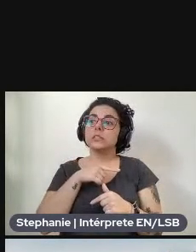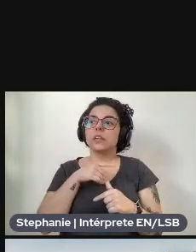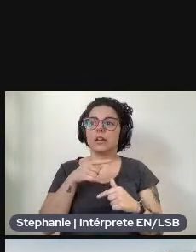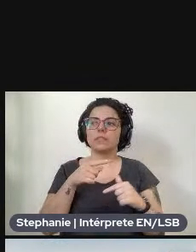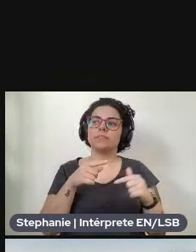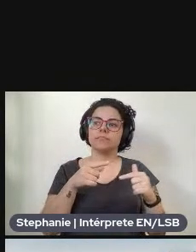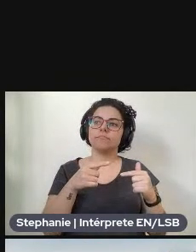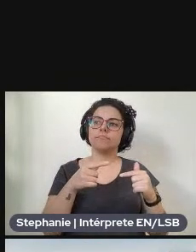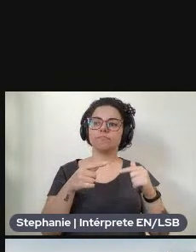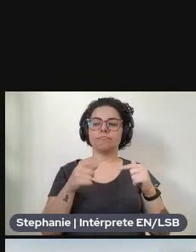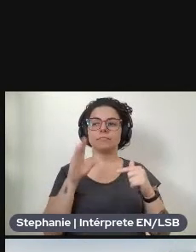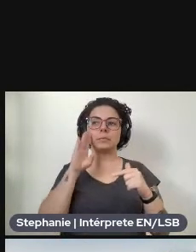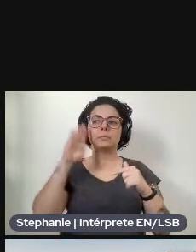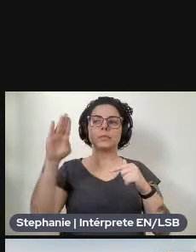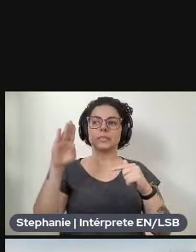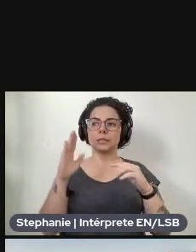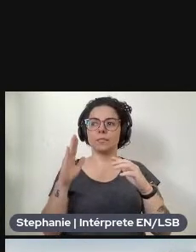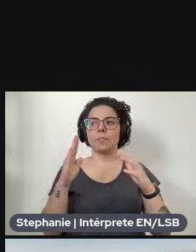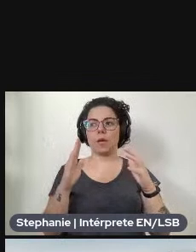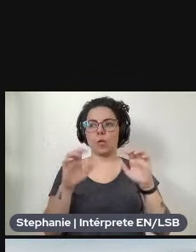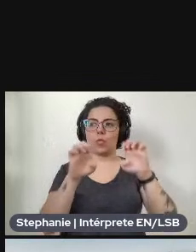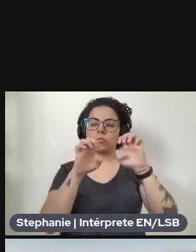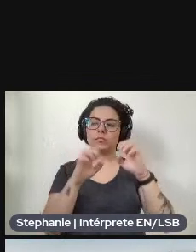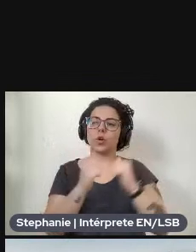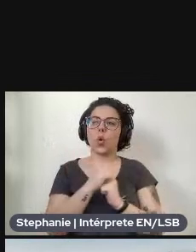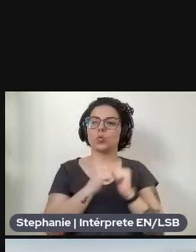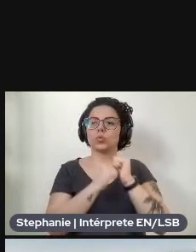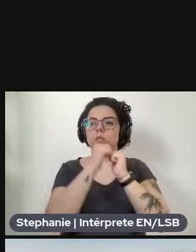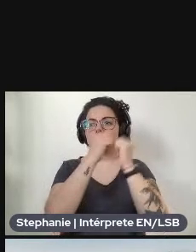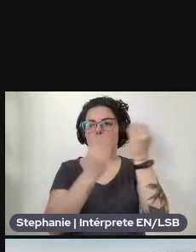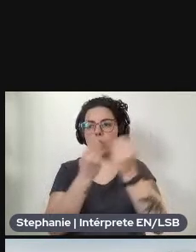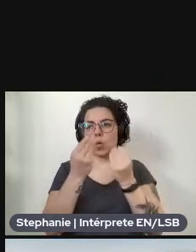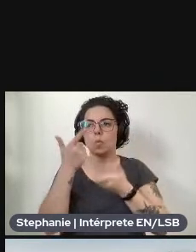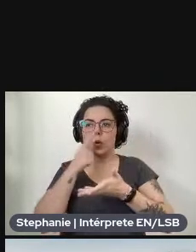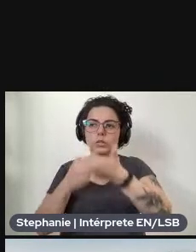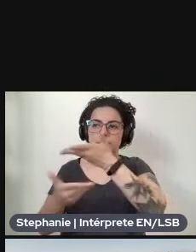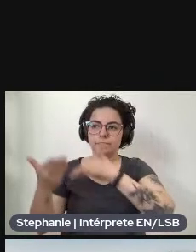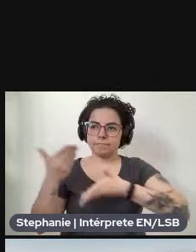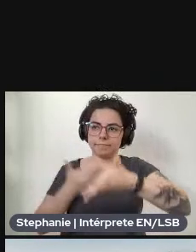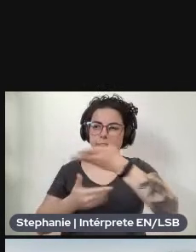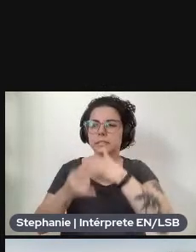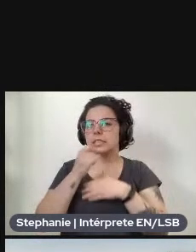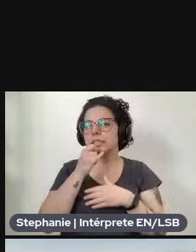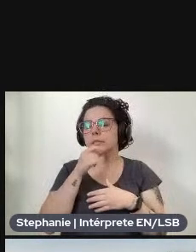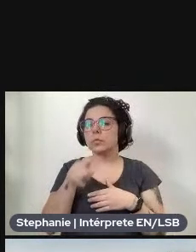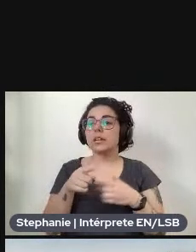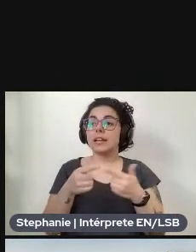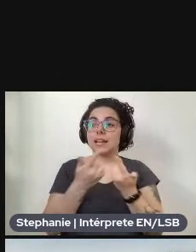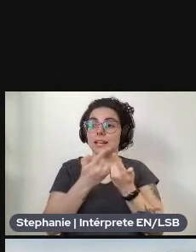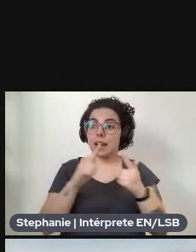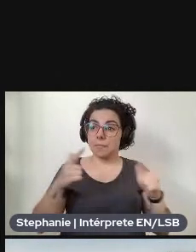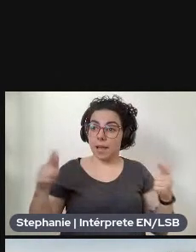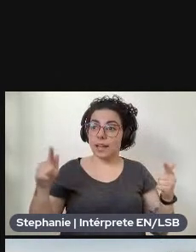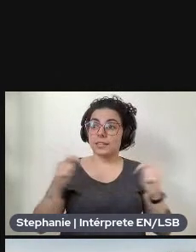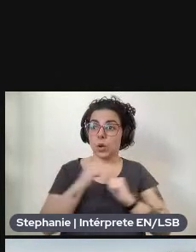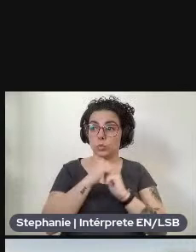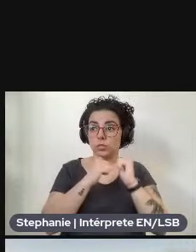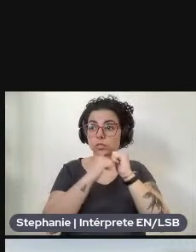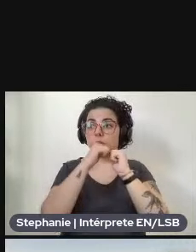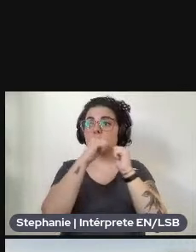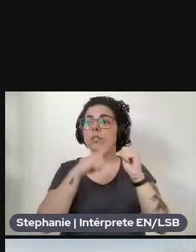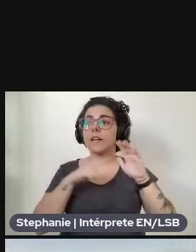construction. So interestingly, grammatical constructionalization focuses on